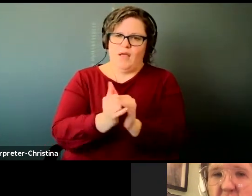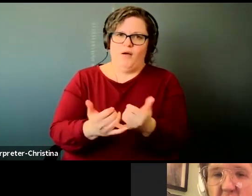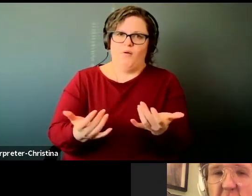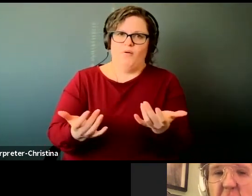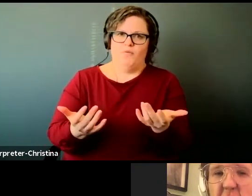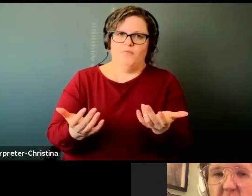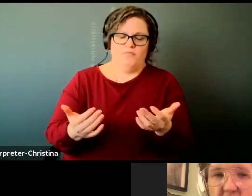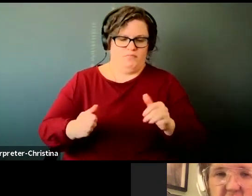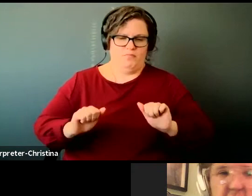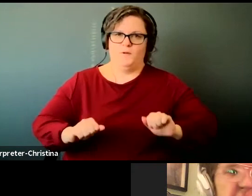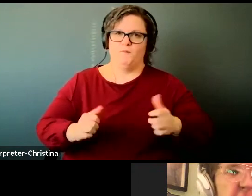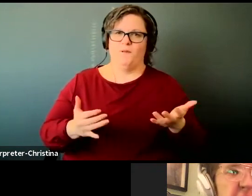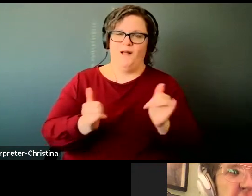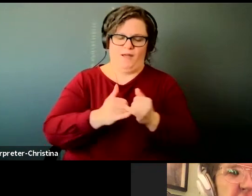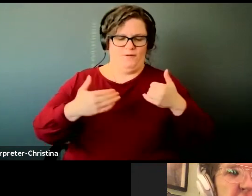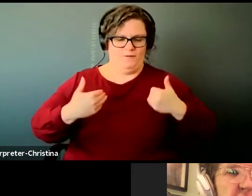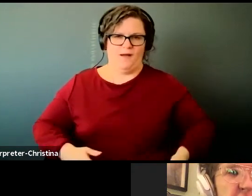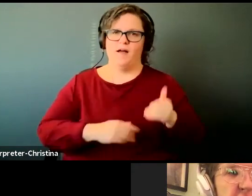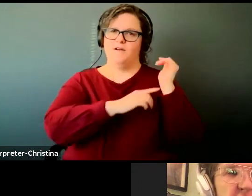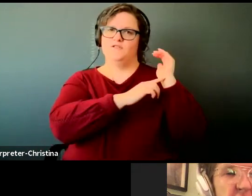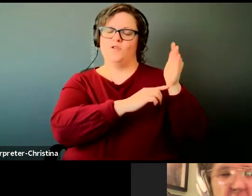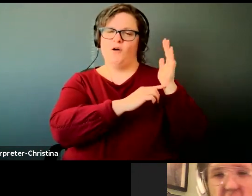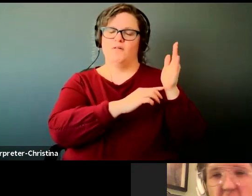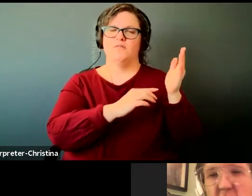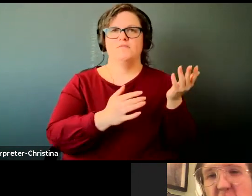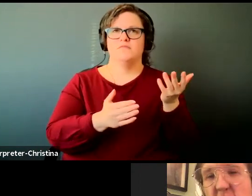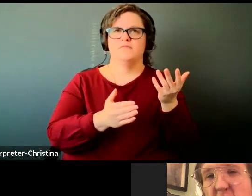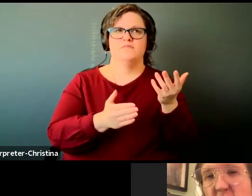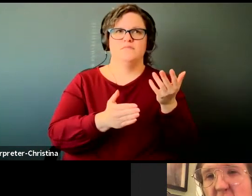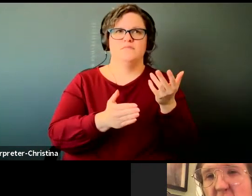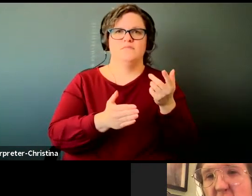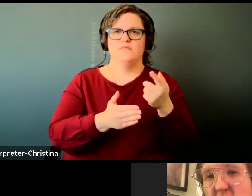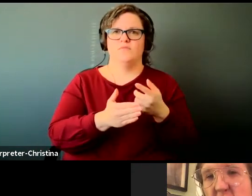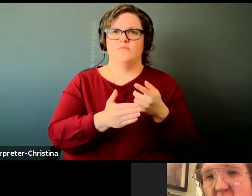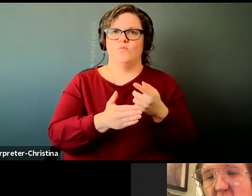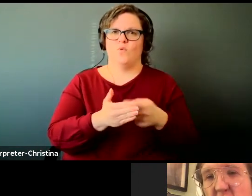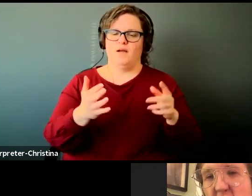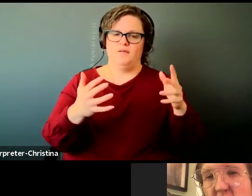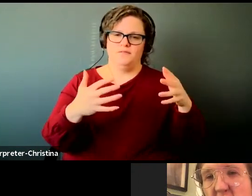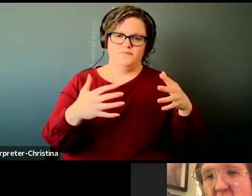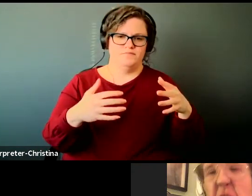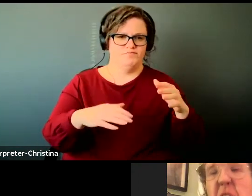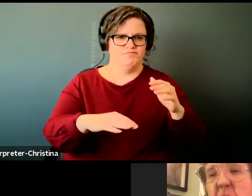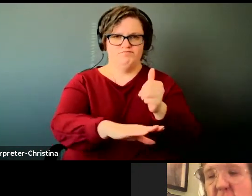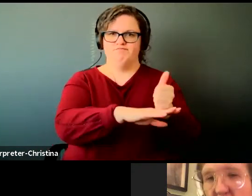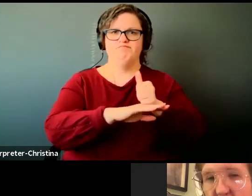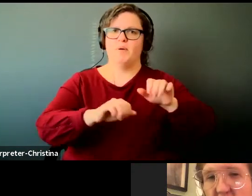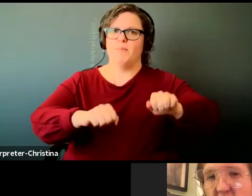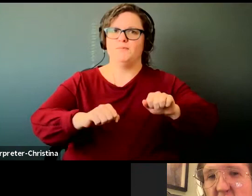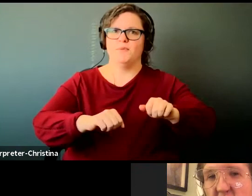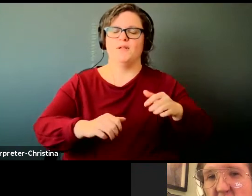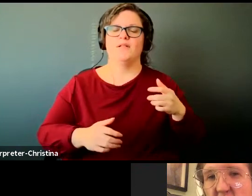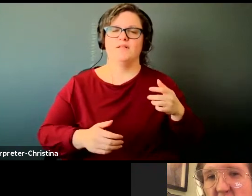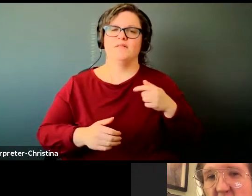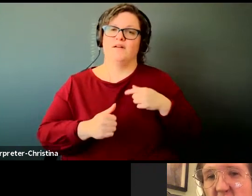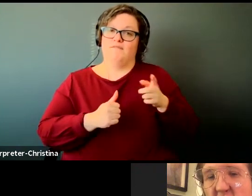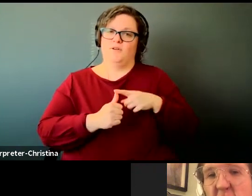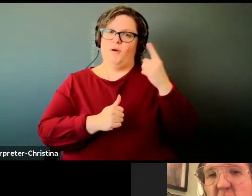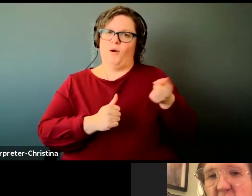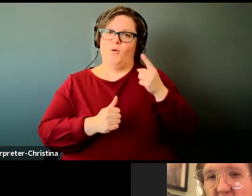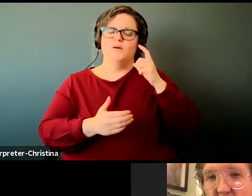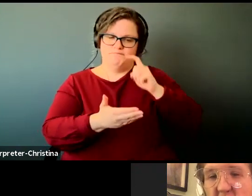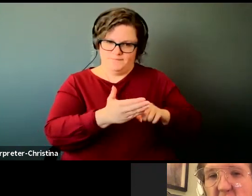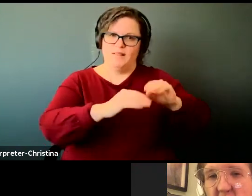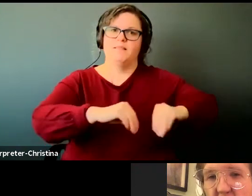makes this possible? And my first reflection is always, we need to think about the land, because it's the land that gives us food and oxygen